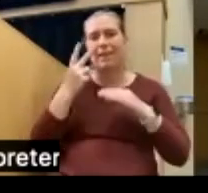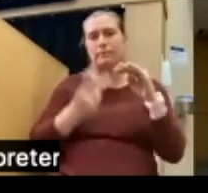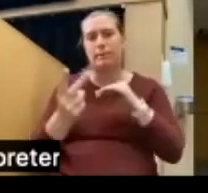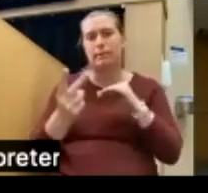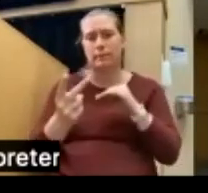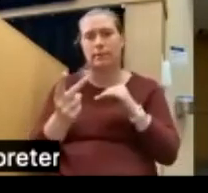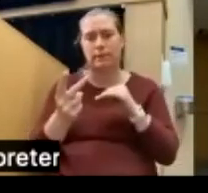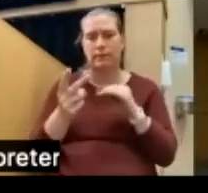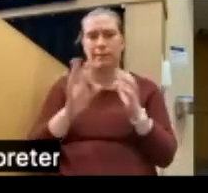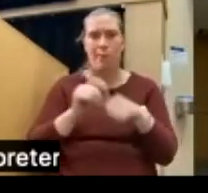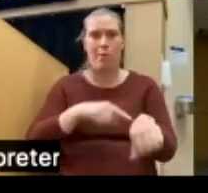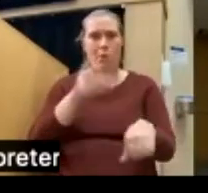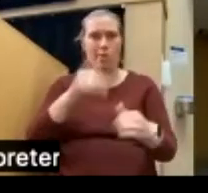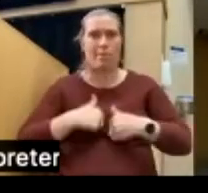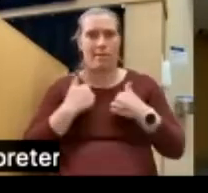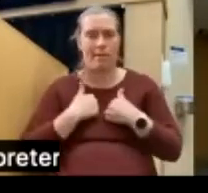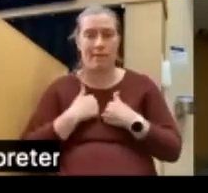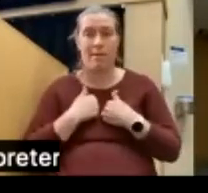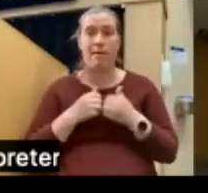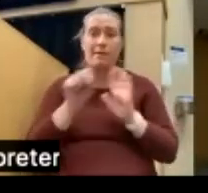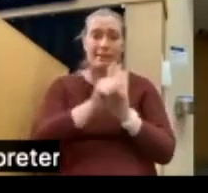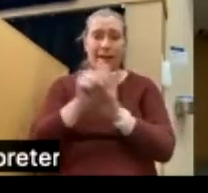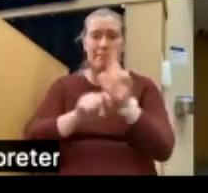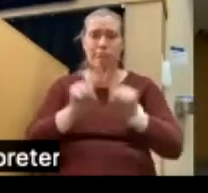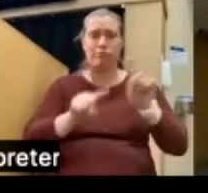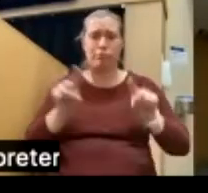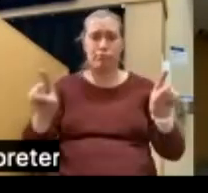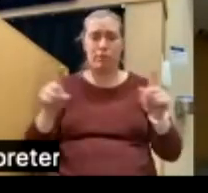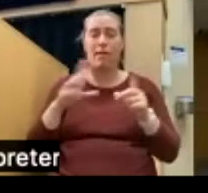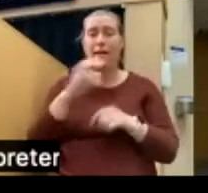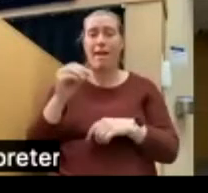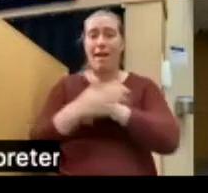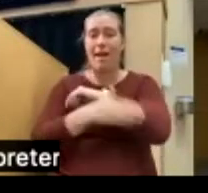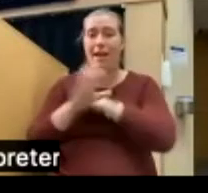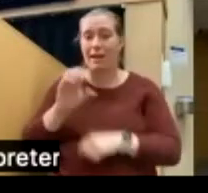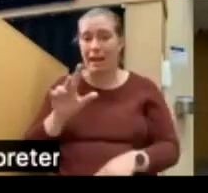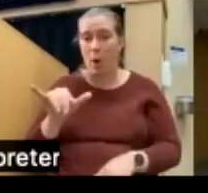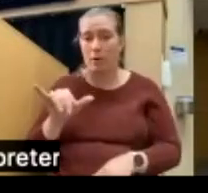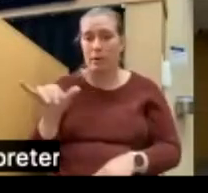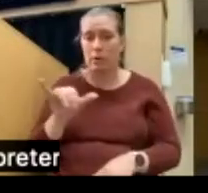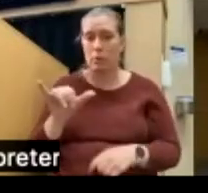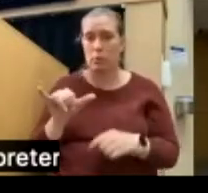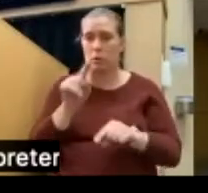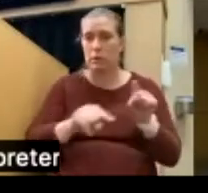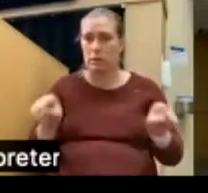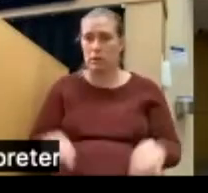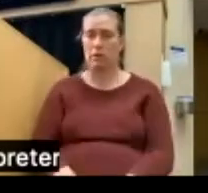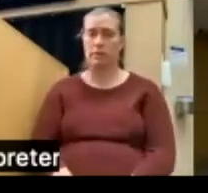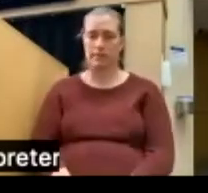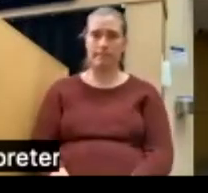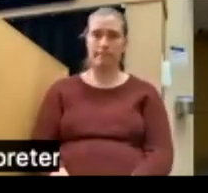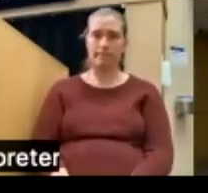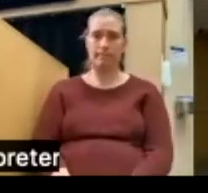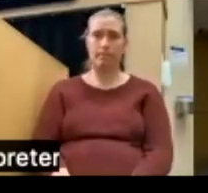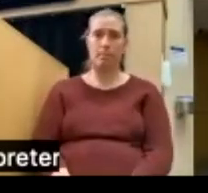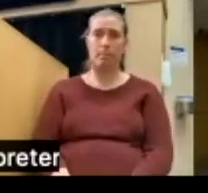know, varies not only by state, but also by county. And I just wanna highlight,